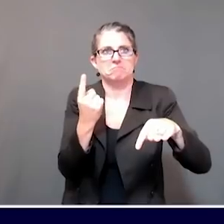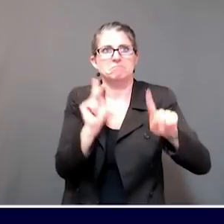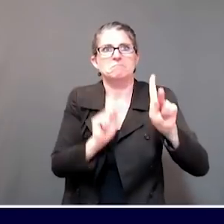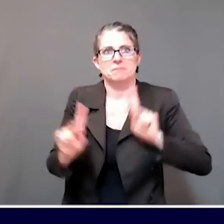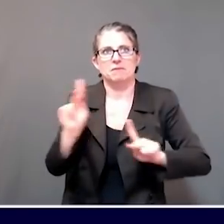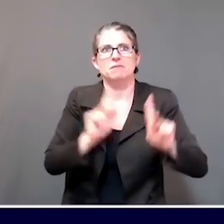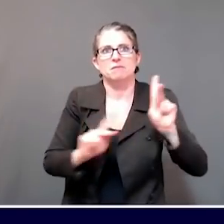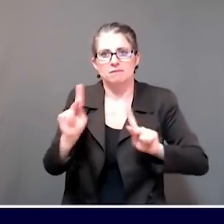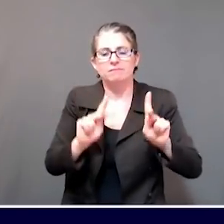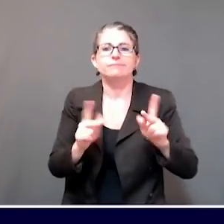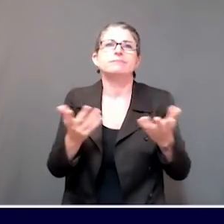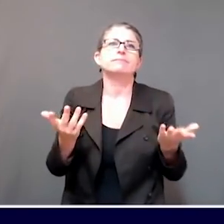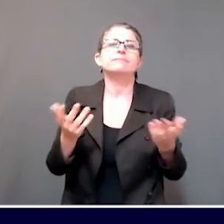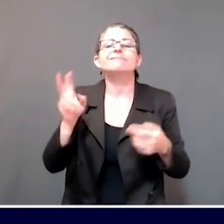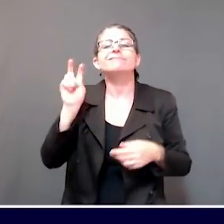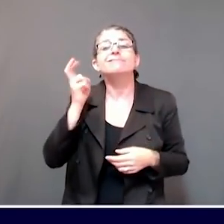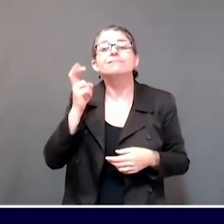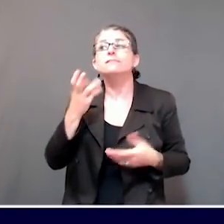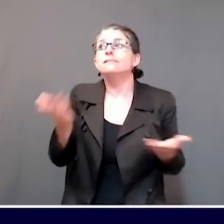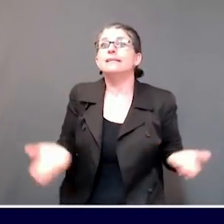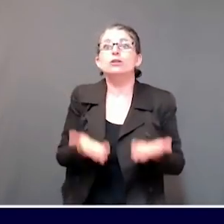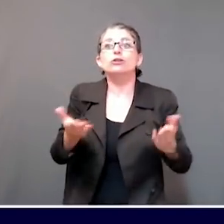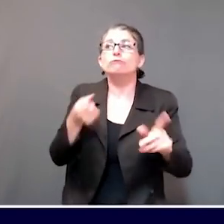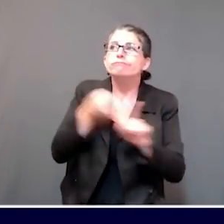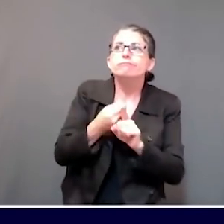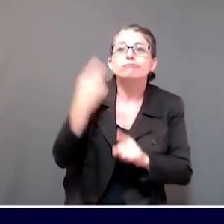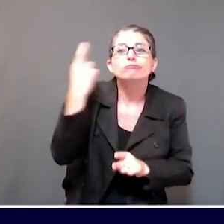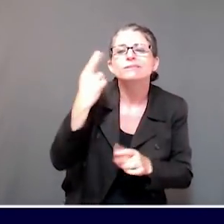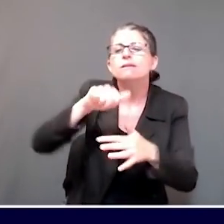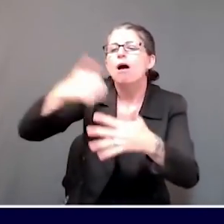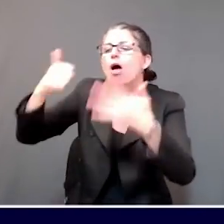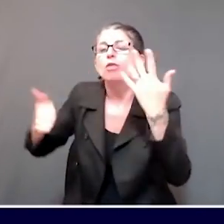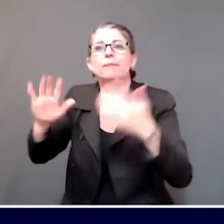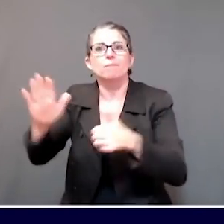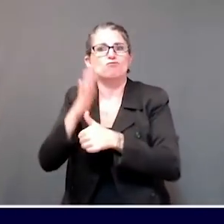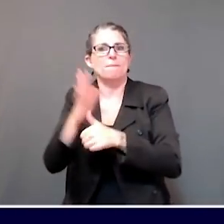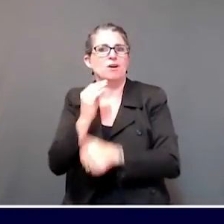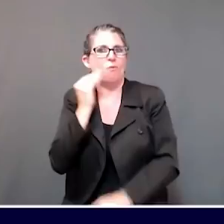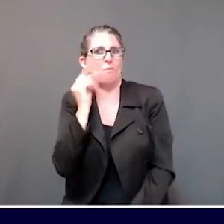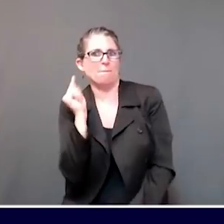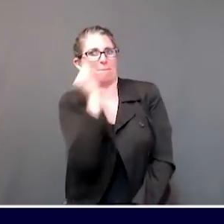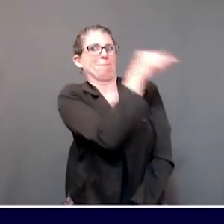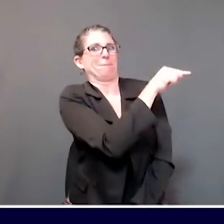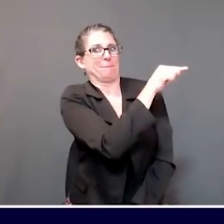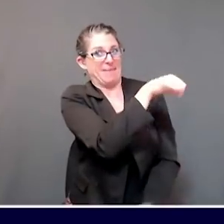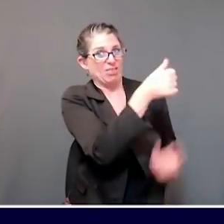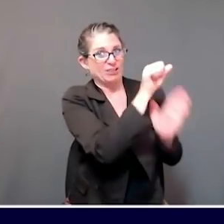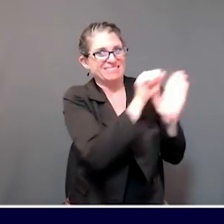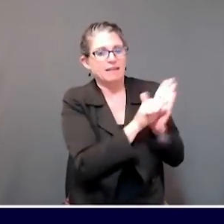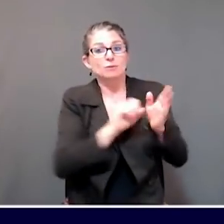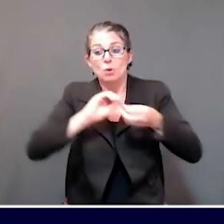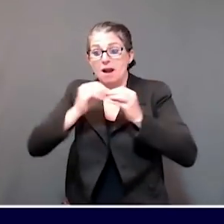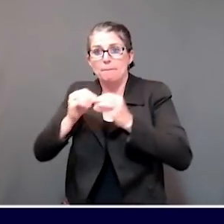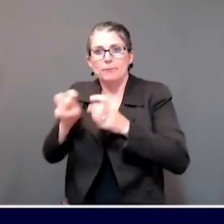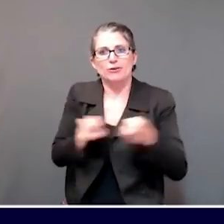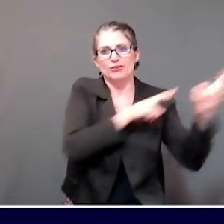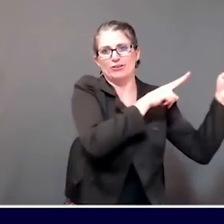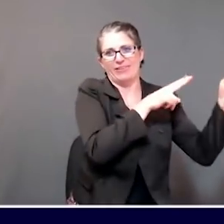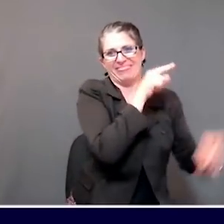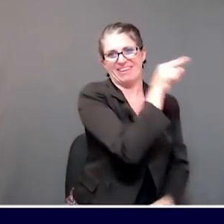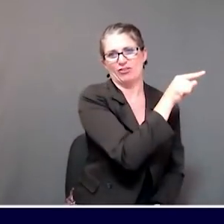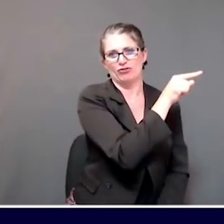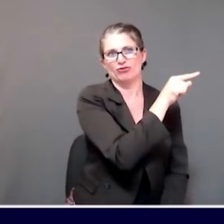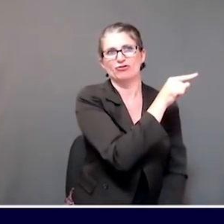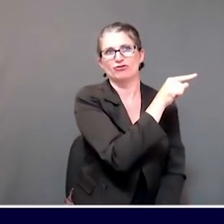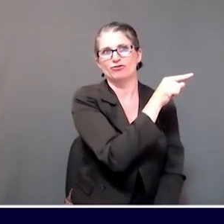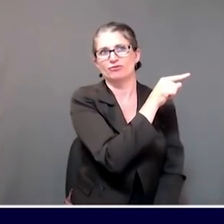clear, this is not the same as, say, counting a ballot. It's not a direct one-for-one. Many of these cases, for example, were